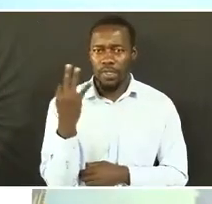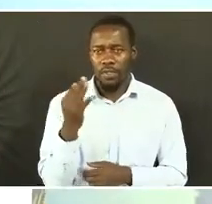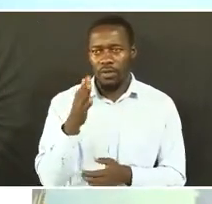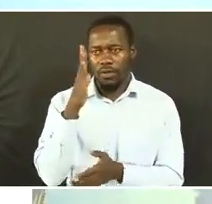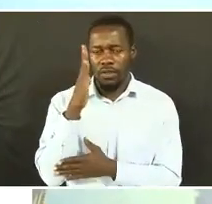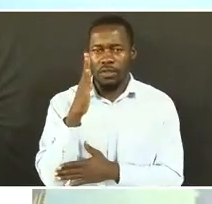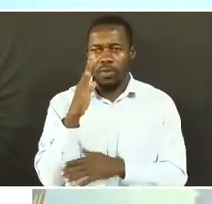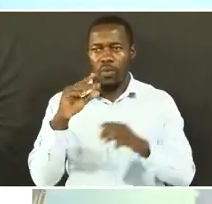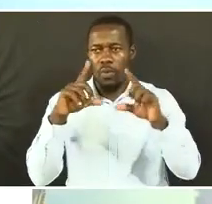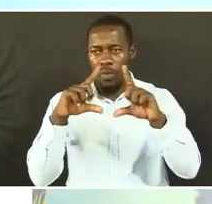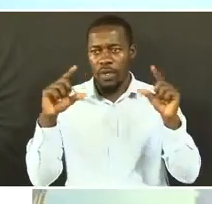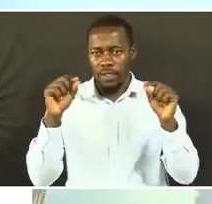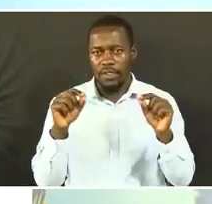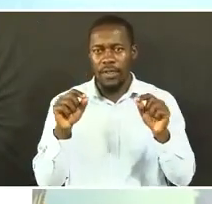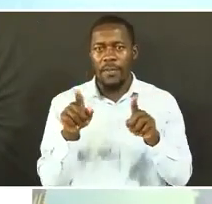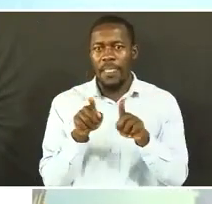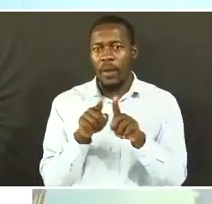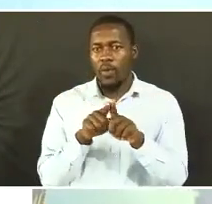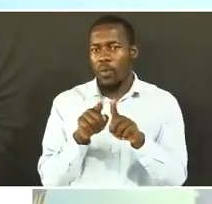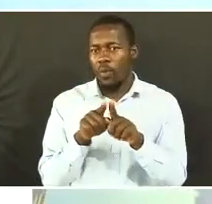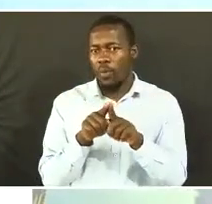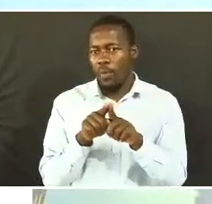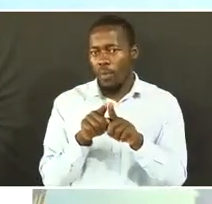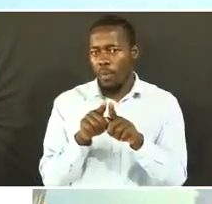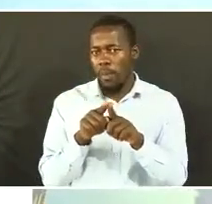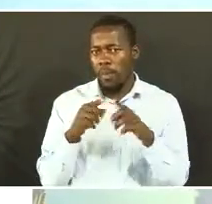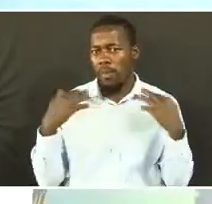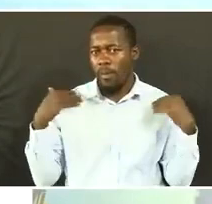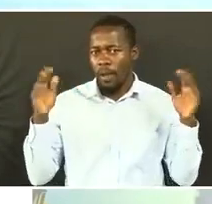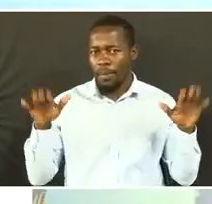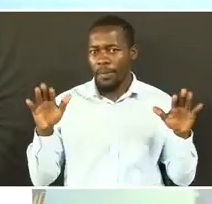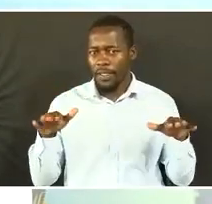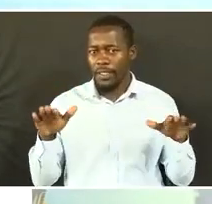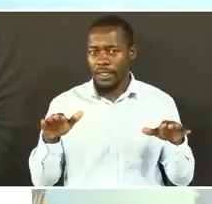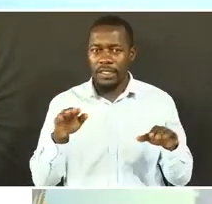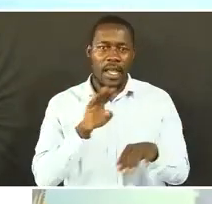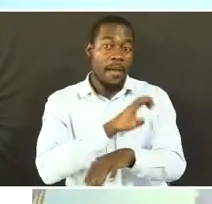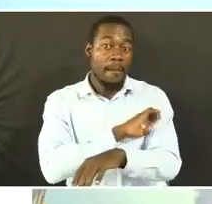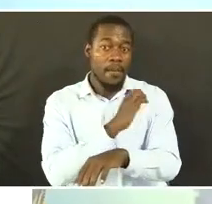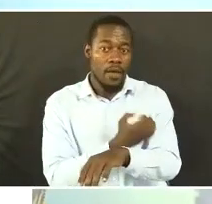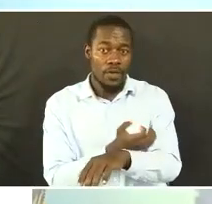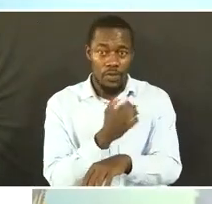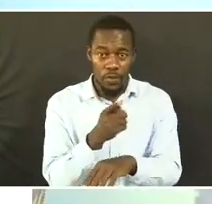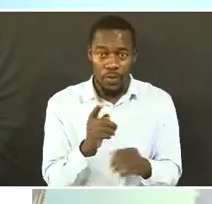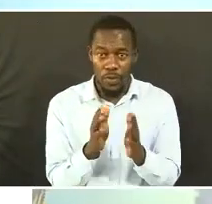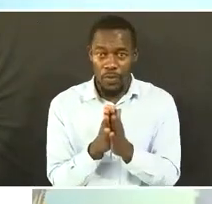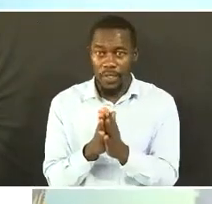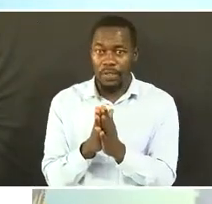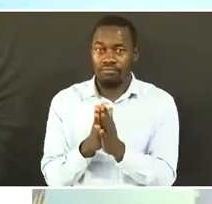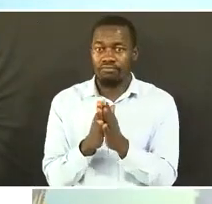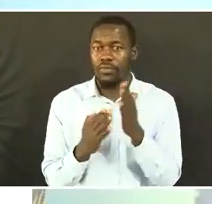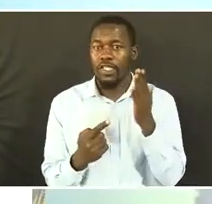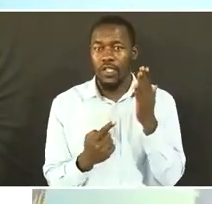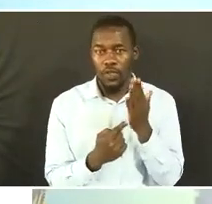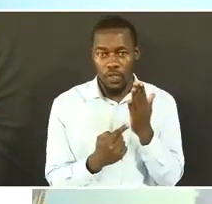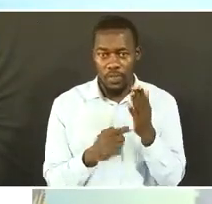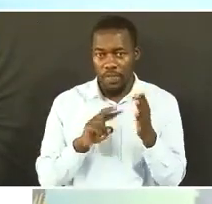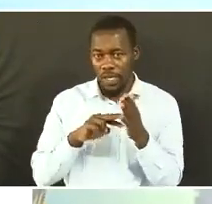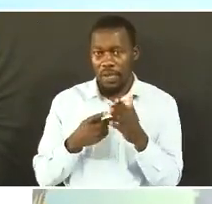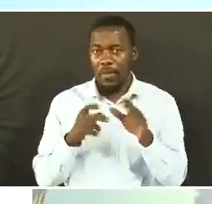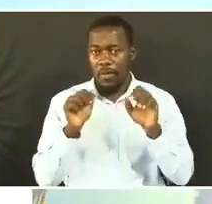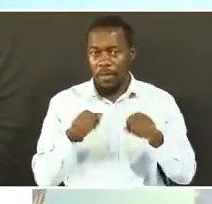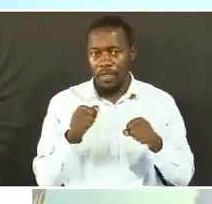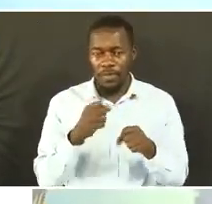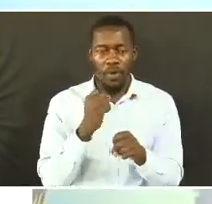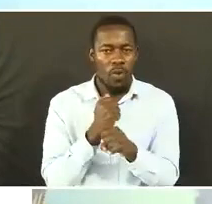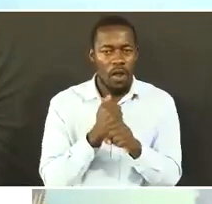power through riding on technology. Of course, it signifies God's children working under the influence